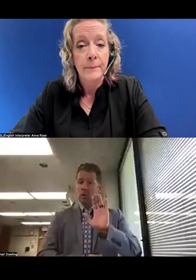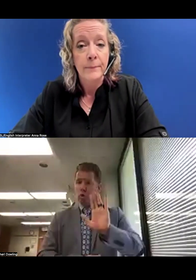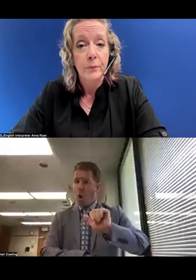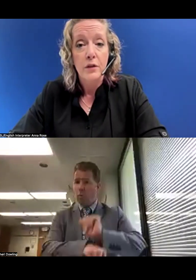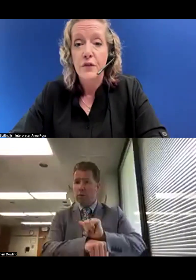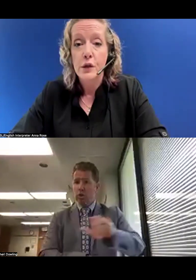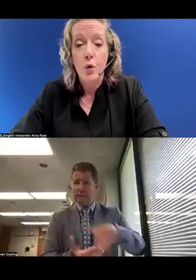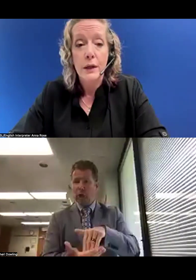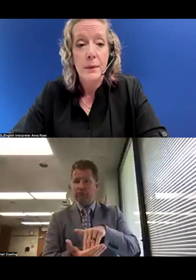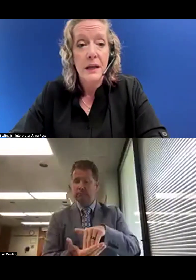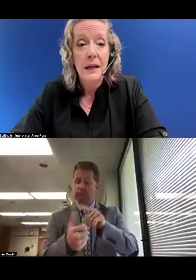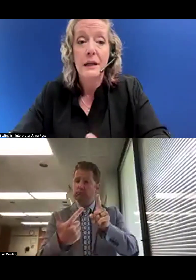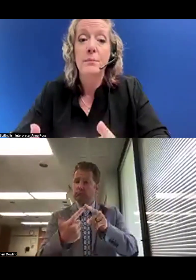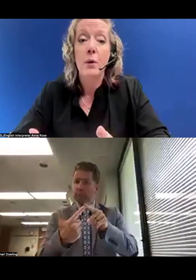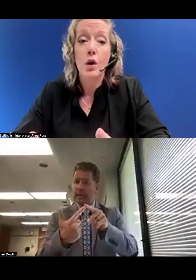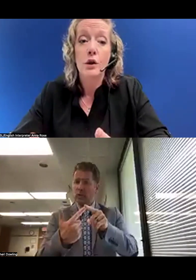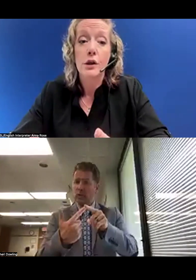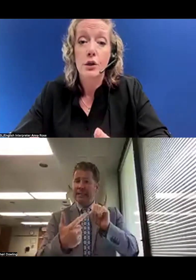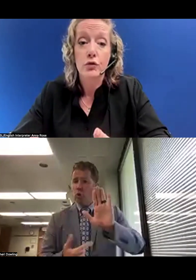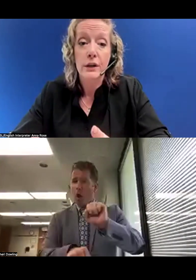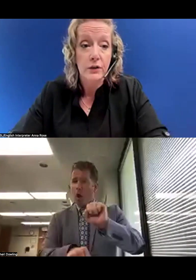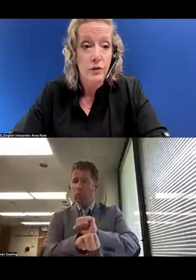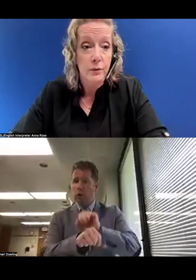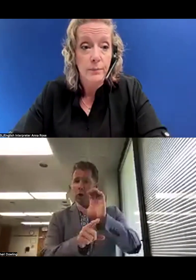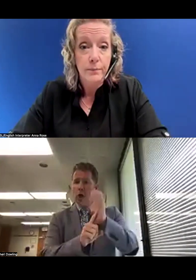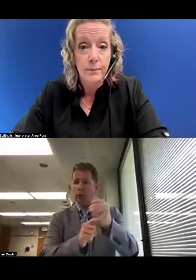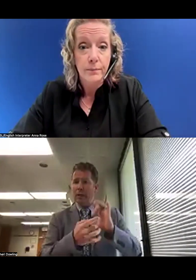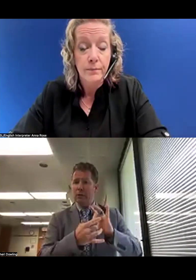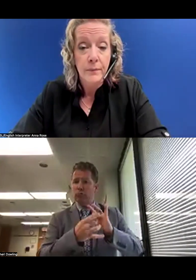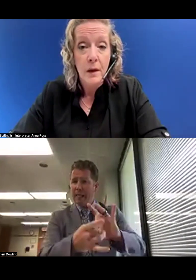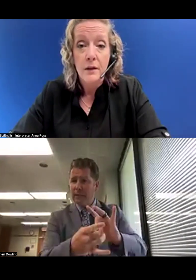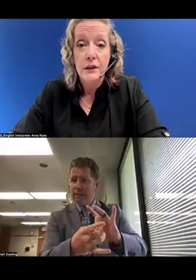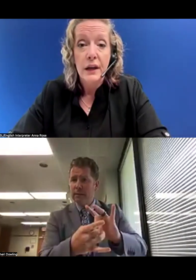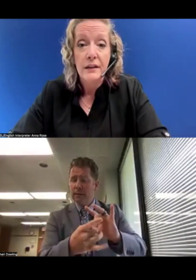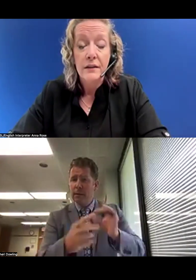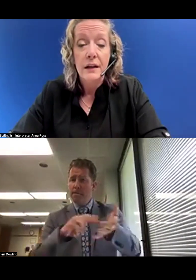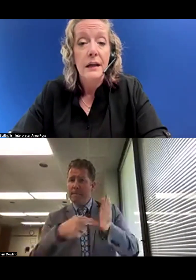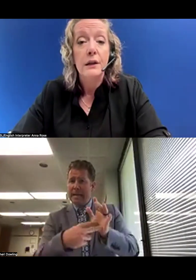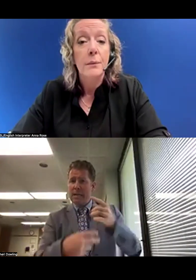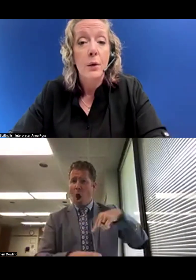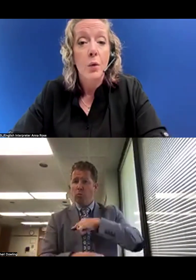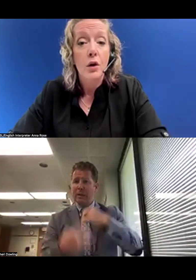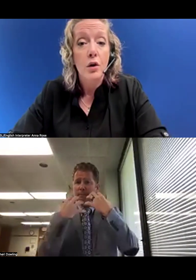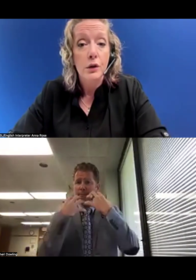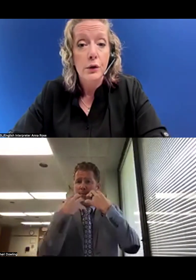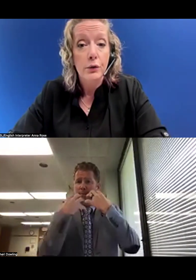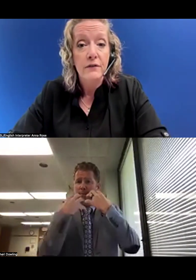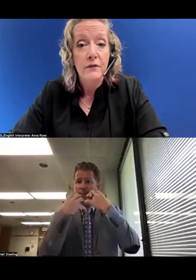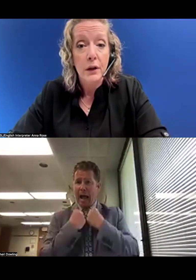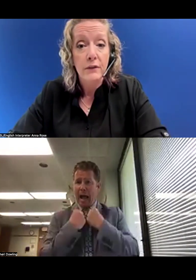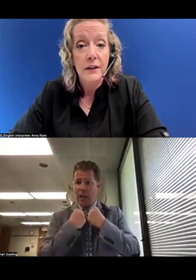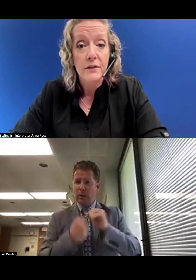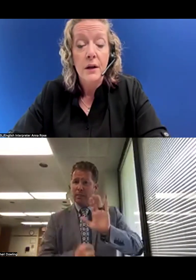The first should always be, is my work children-centered? The second, is my work